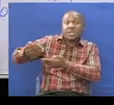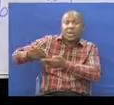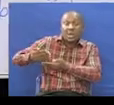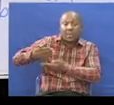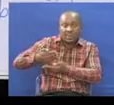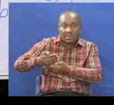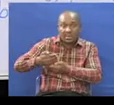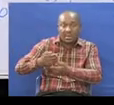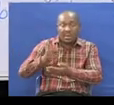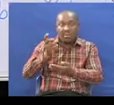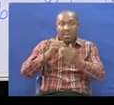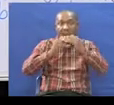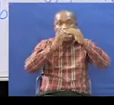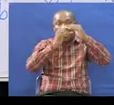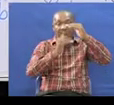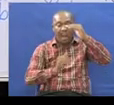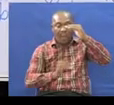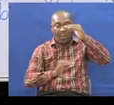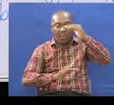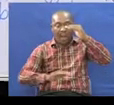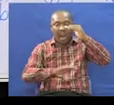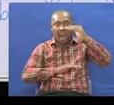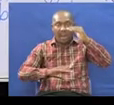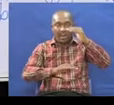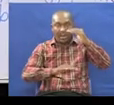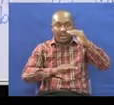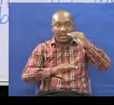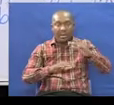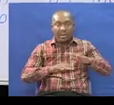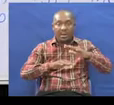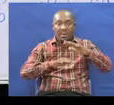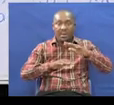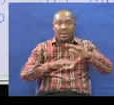by downward displacement of water. Downward